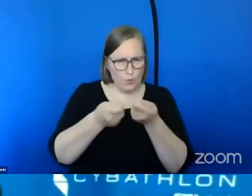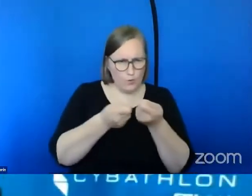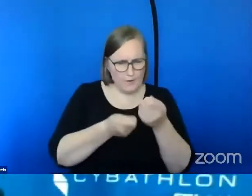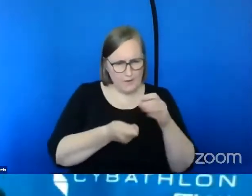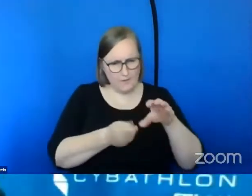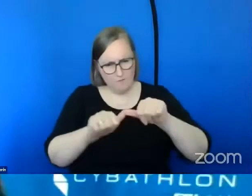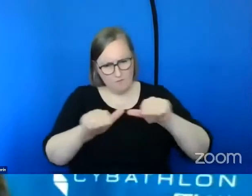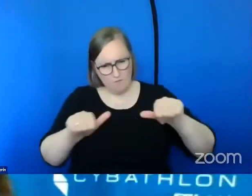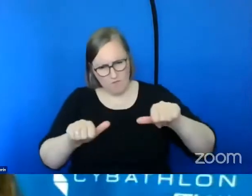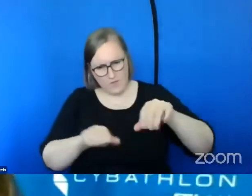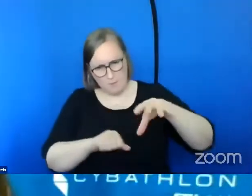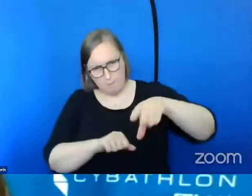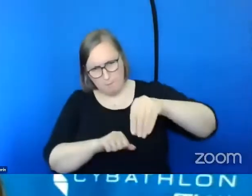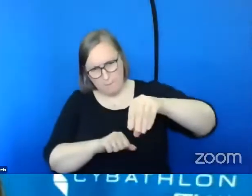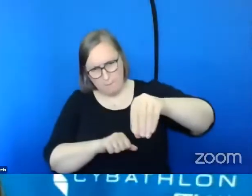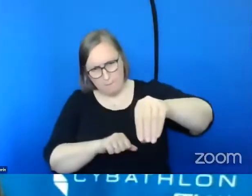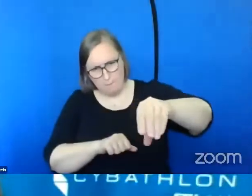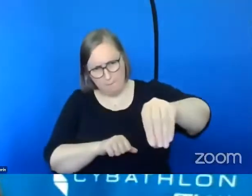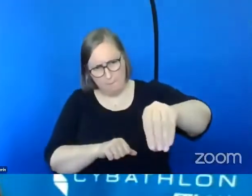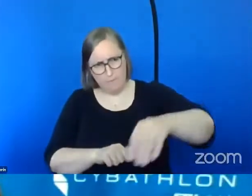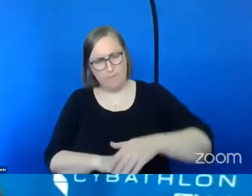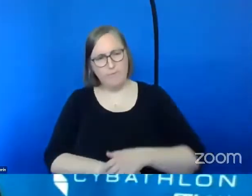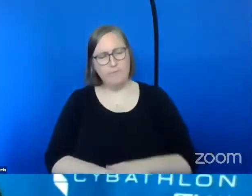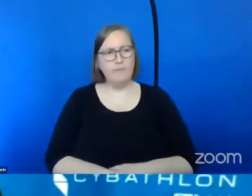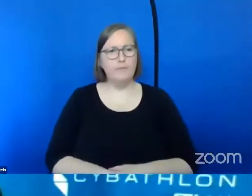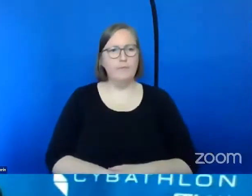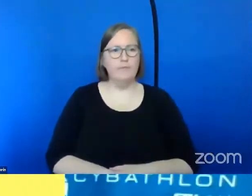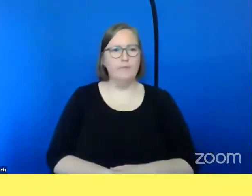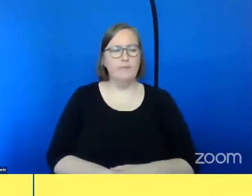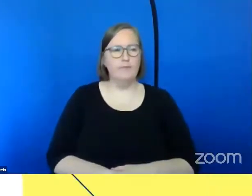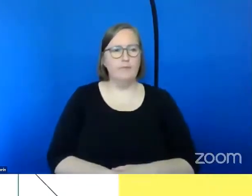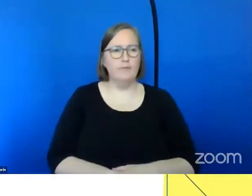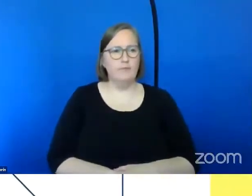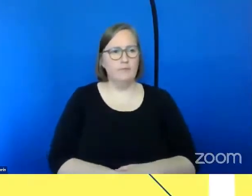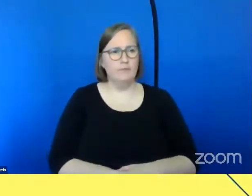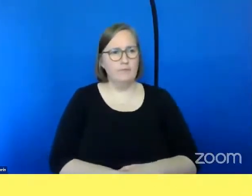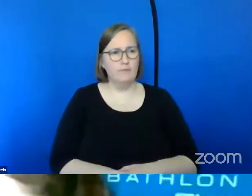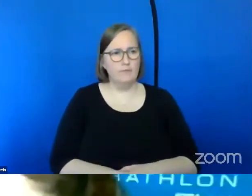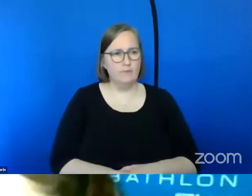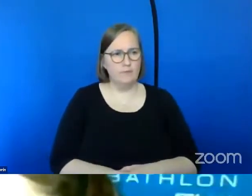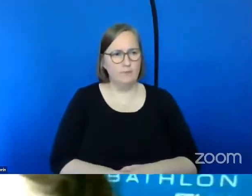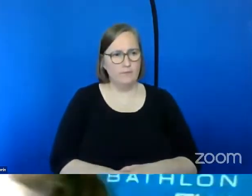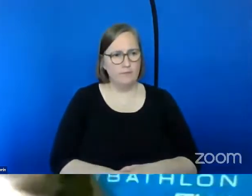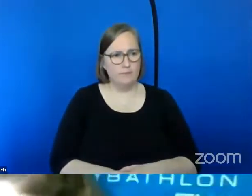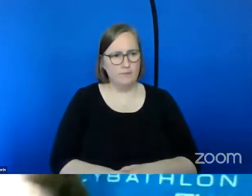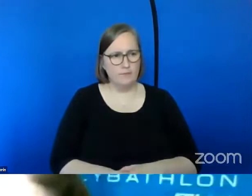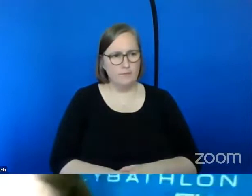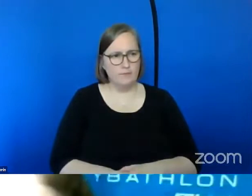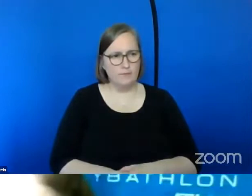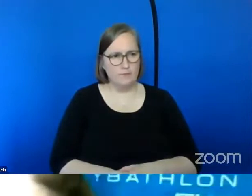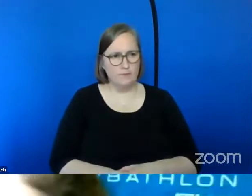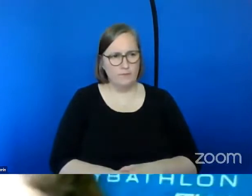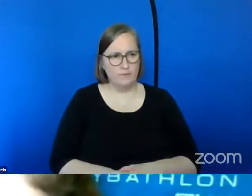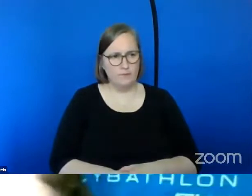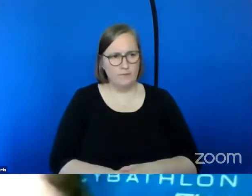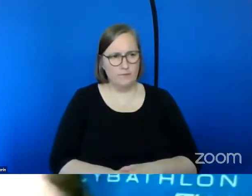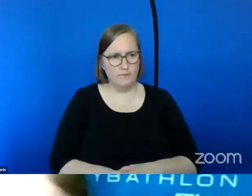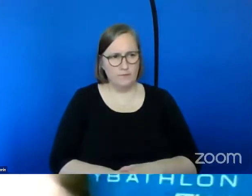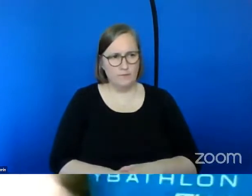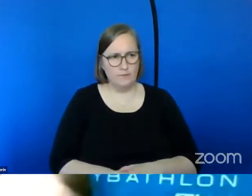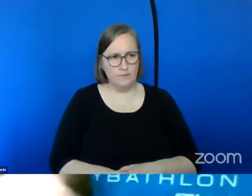Well, understandably, a huge round of applause from the Smart Arm team, lowering the target time